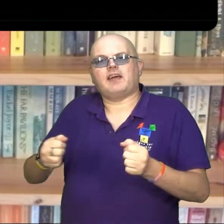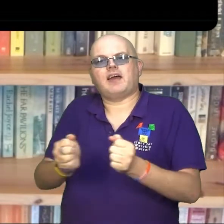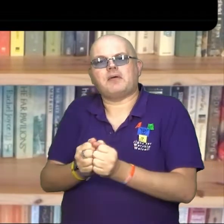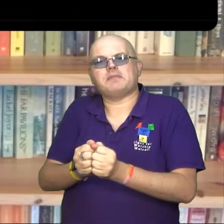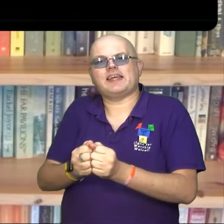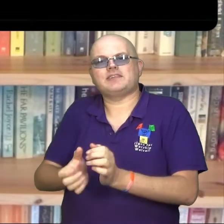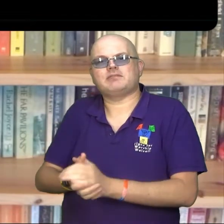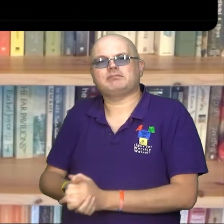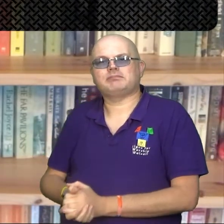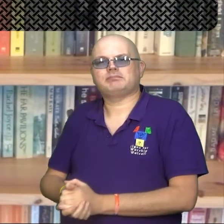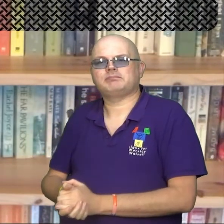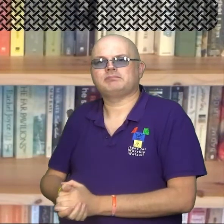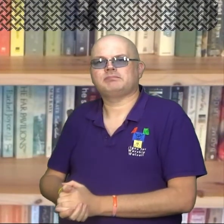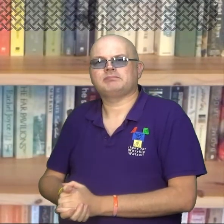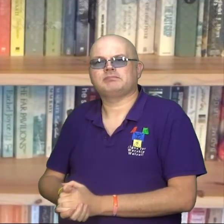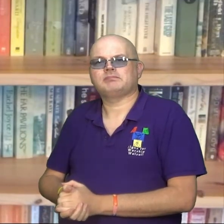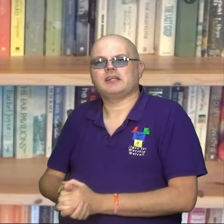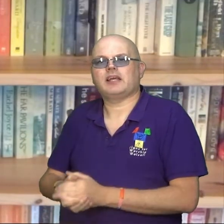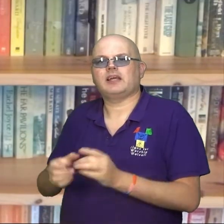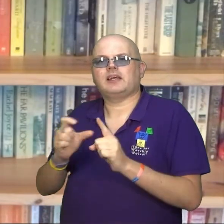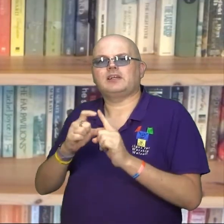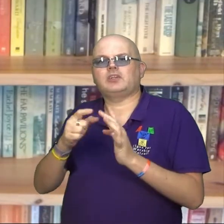forever. Amen.